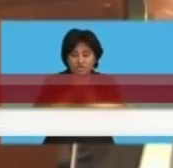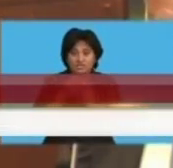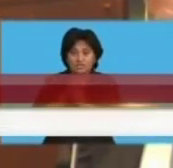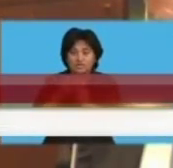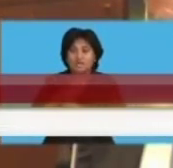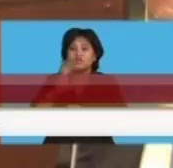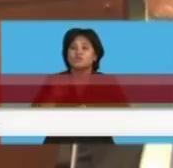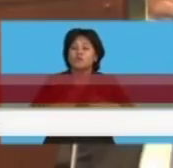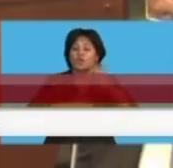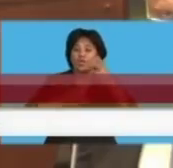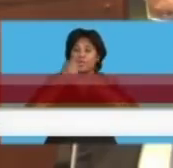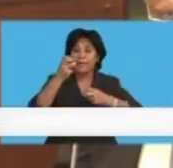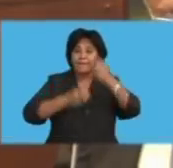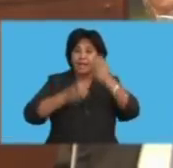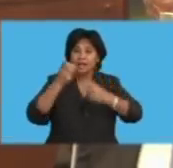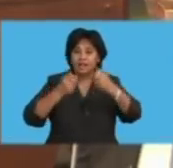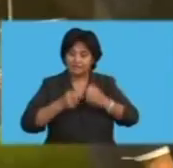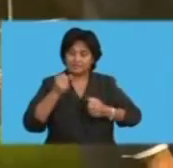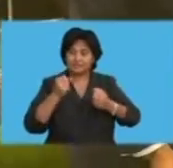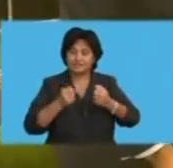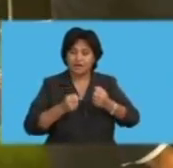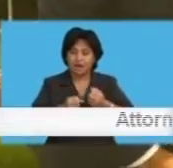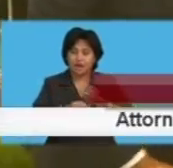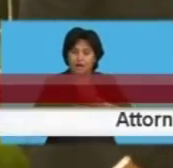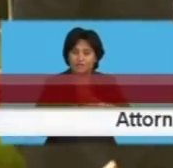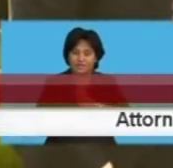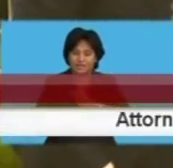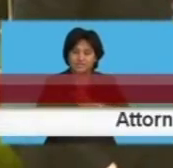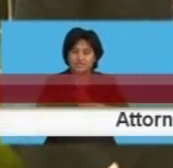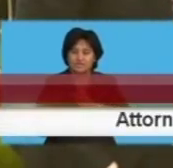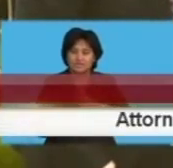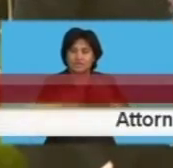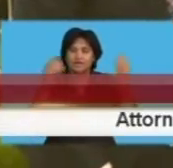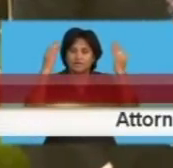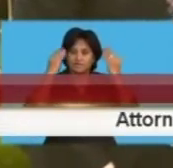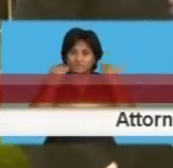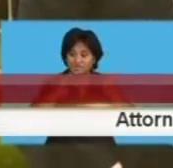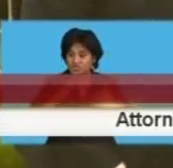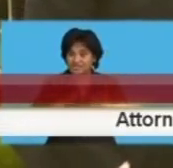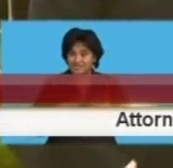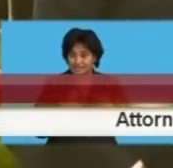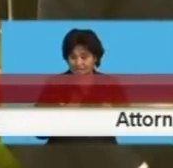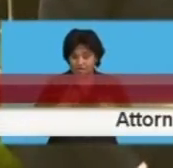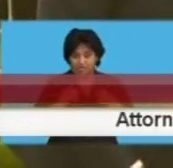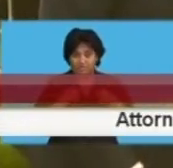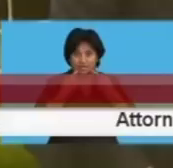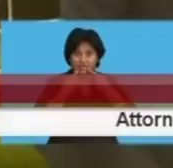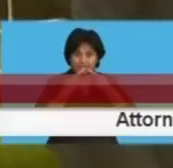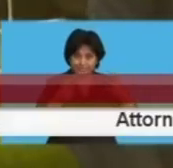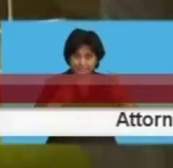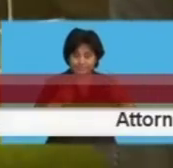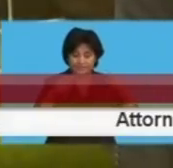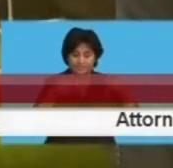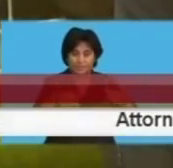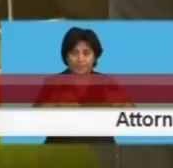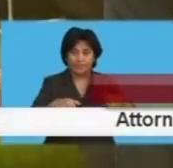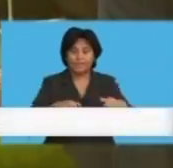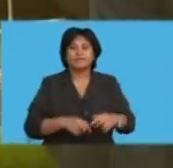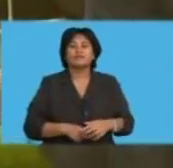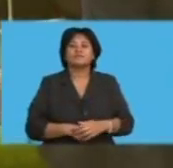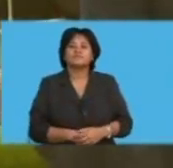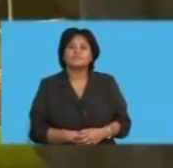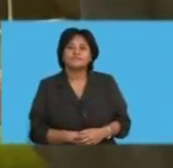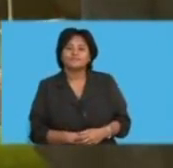the milk production increasing or not? I just mentioned to the Parliament that